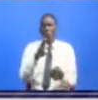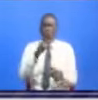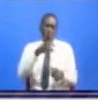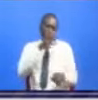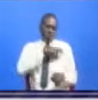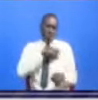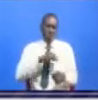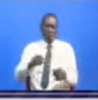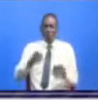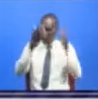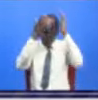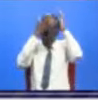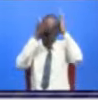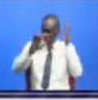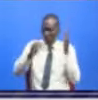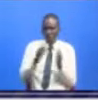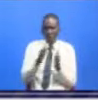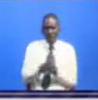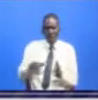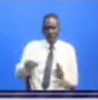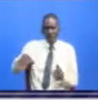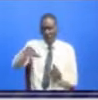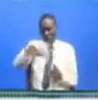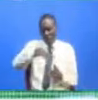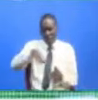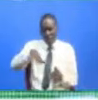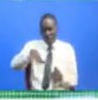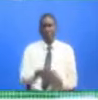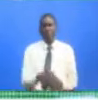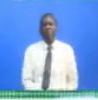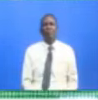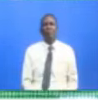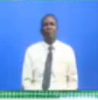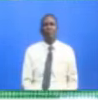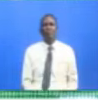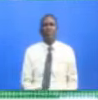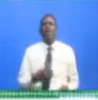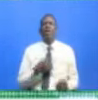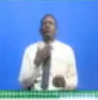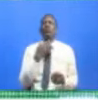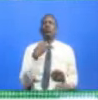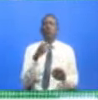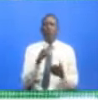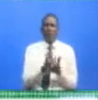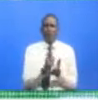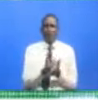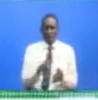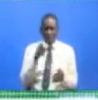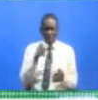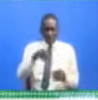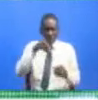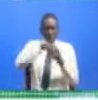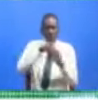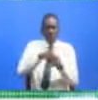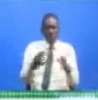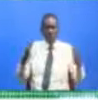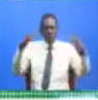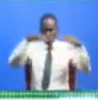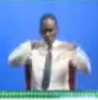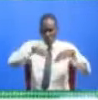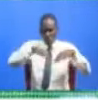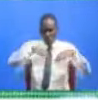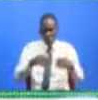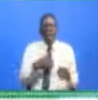Kakamega County and its surrounding areas. What I want to say is this is an investment forum.